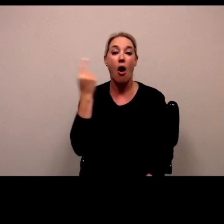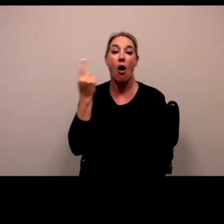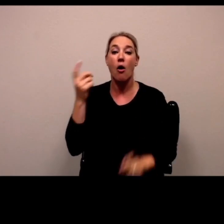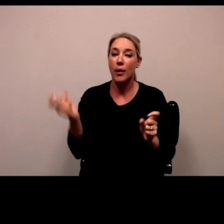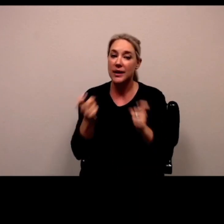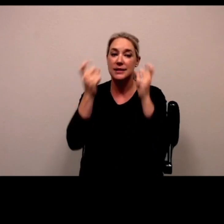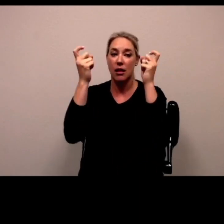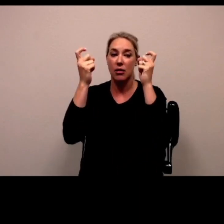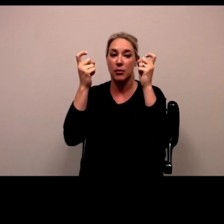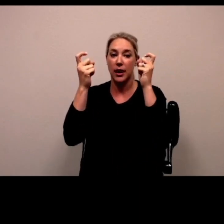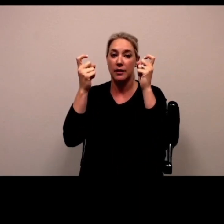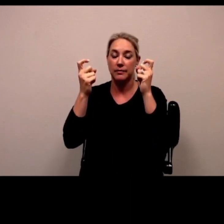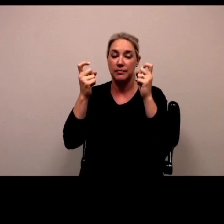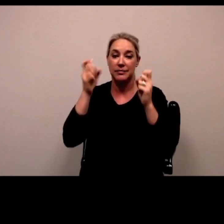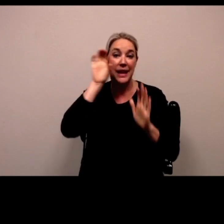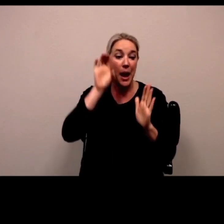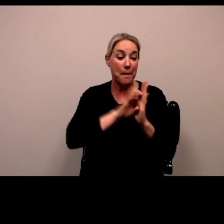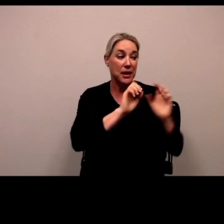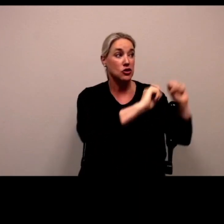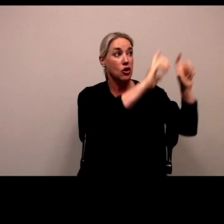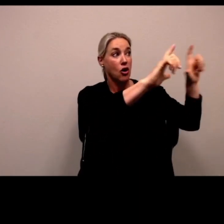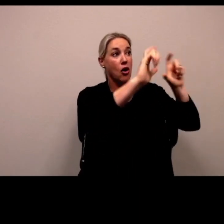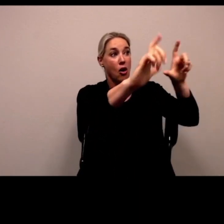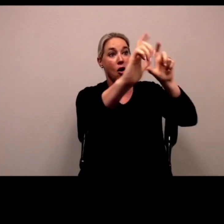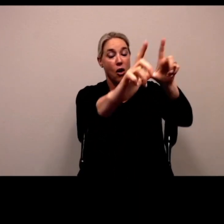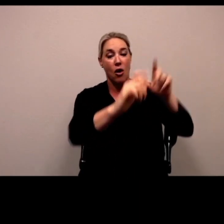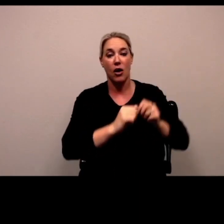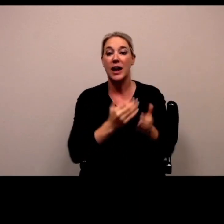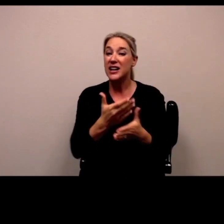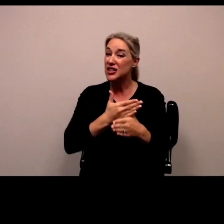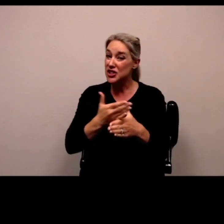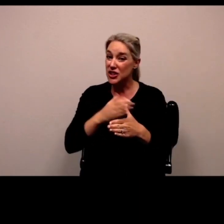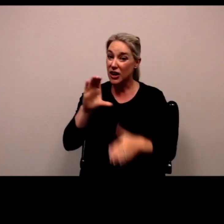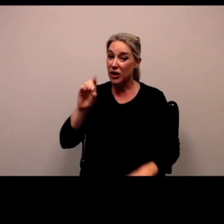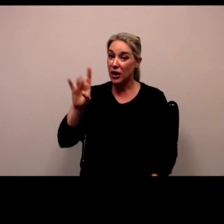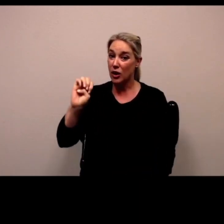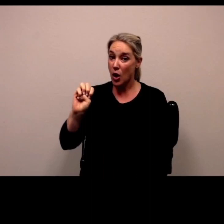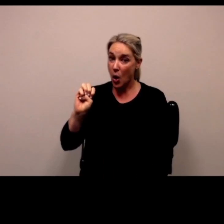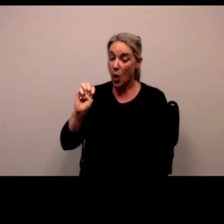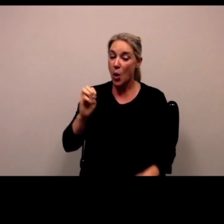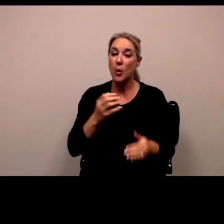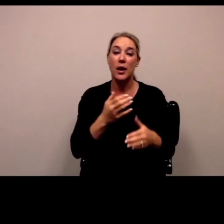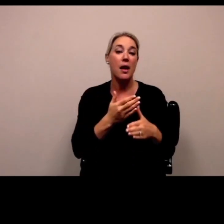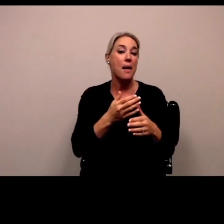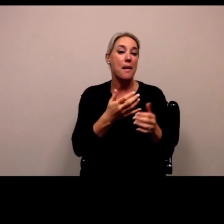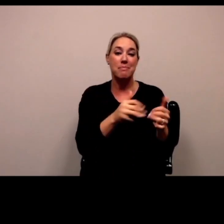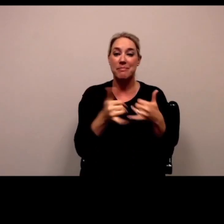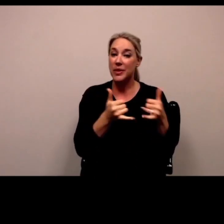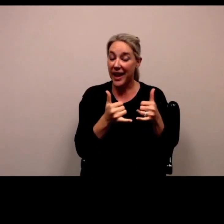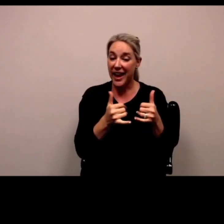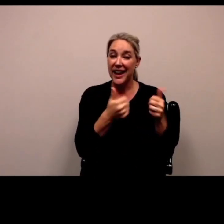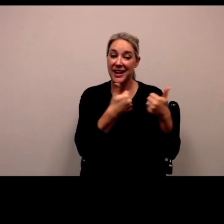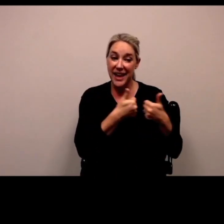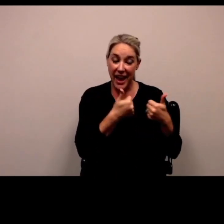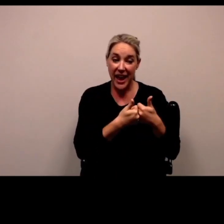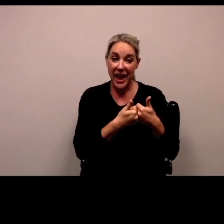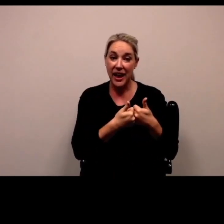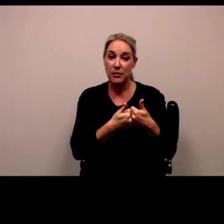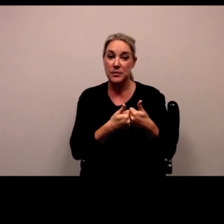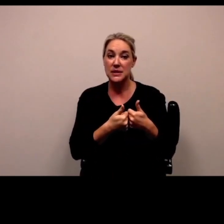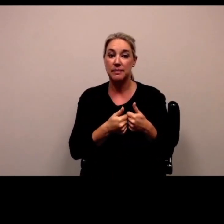Gallery walks, sharing code, playing each other's animations or games. Like I said, I used to do Scratch